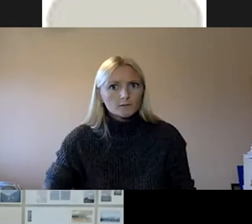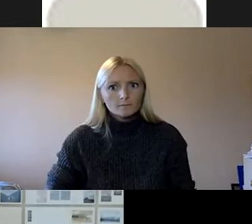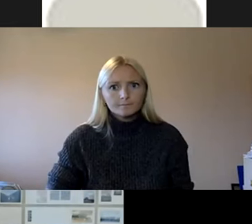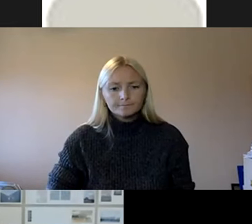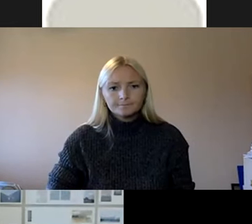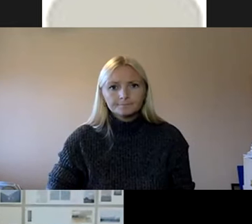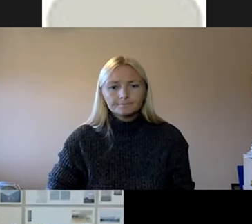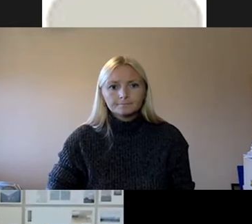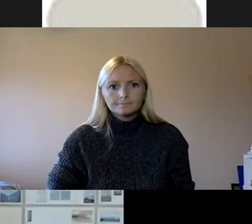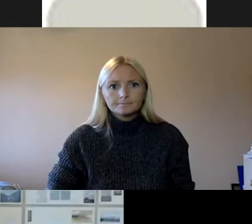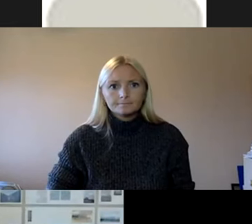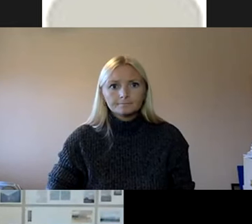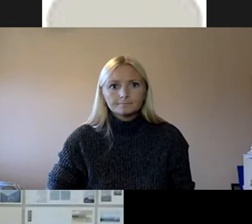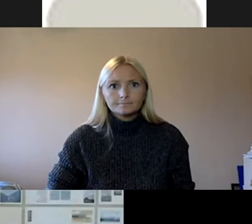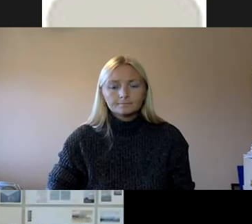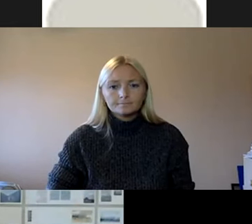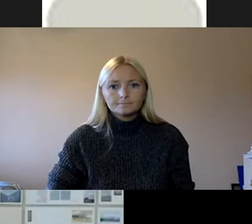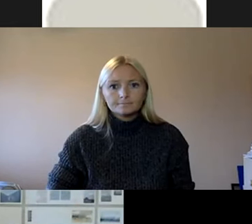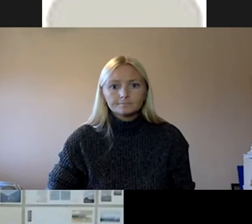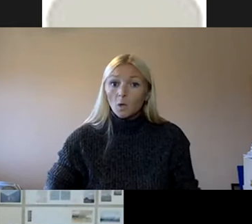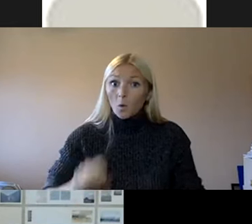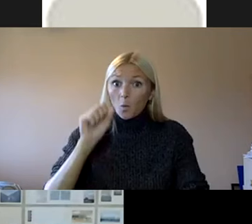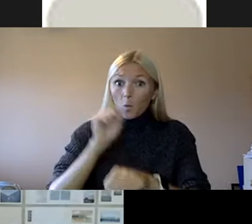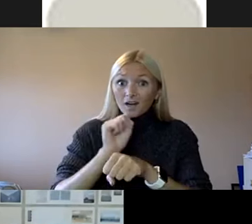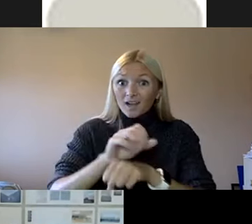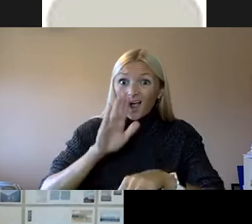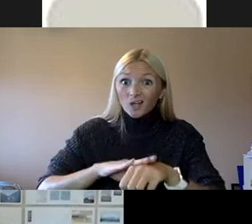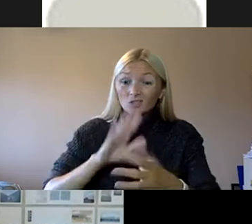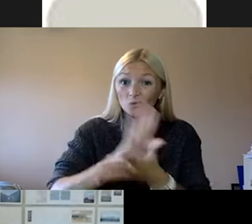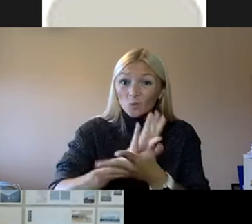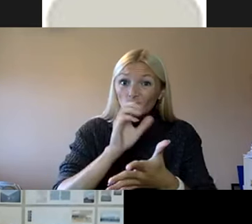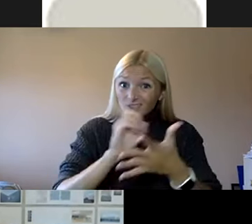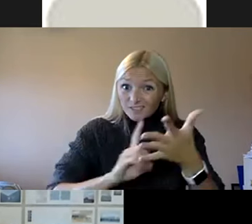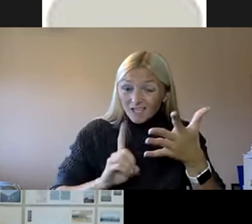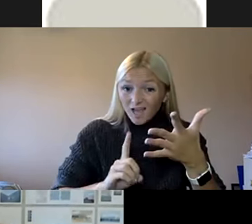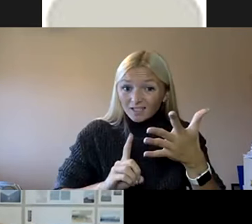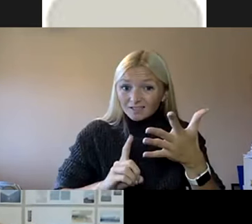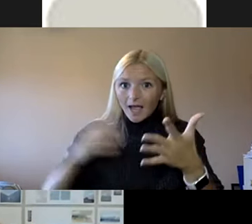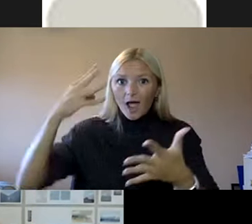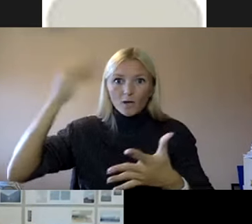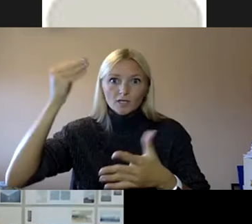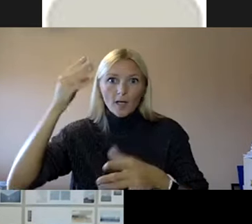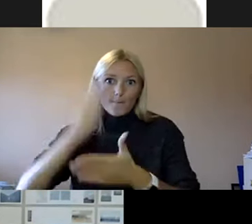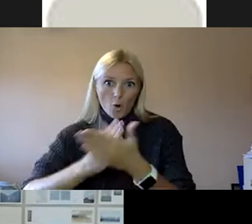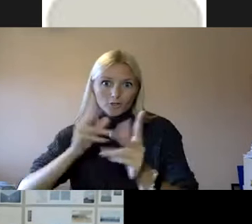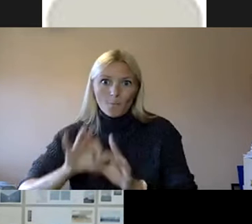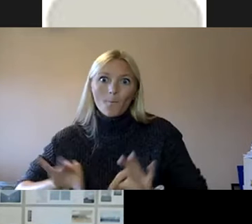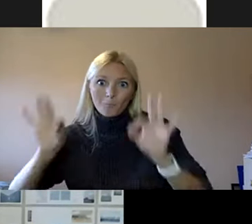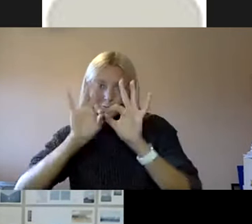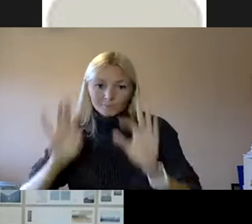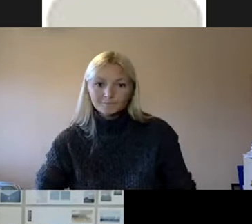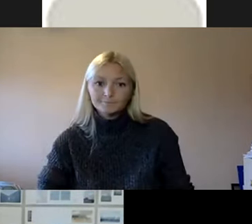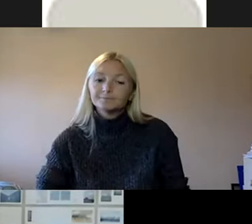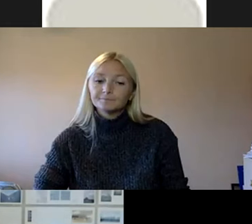work on the design of a school building, the external part is extremely important. For example, if